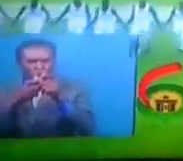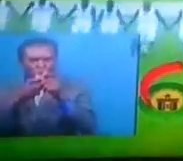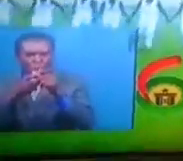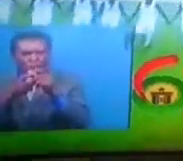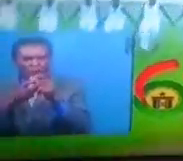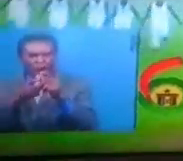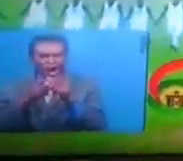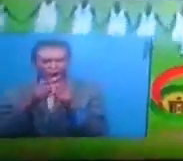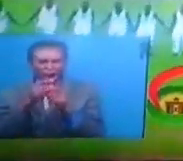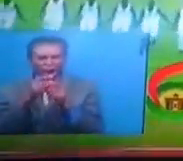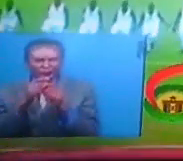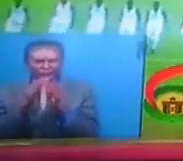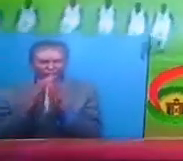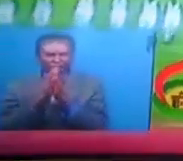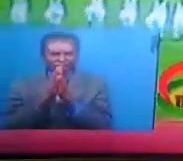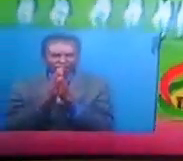yes.